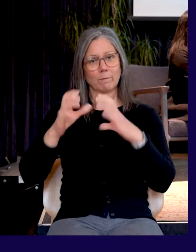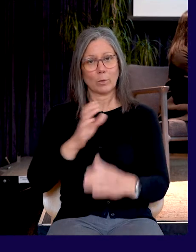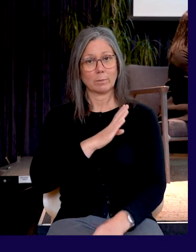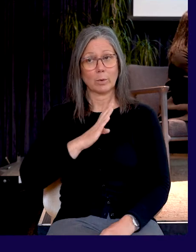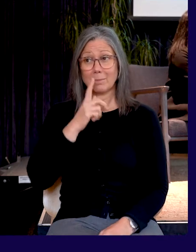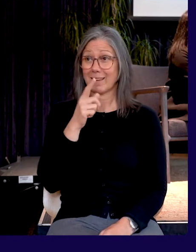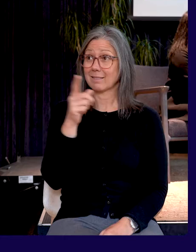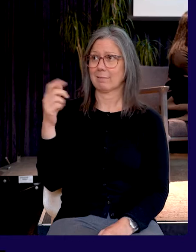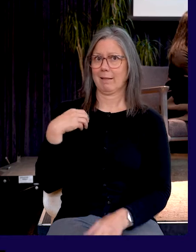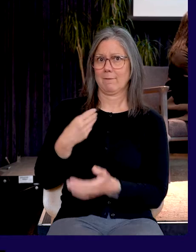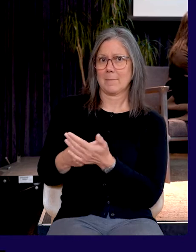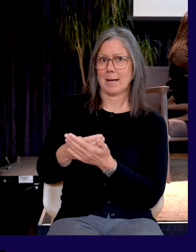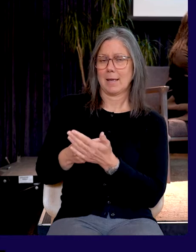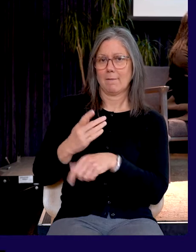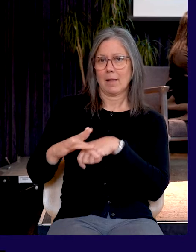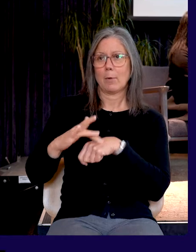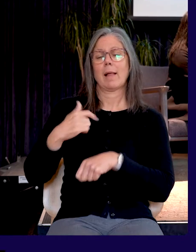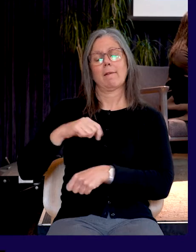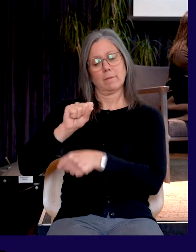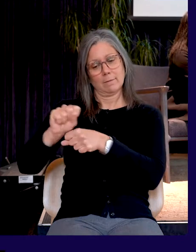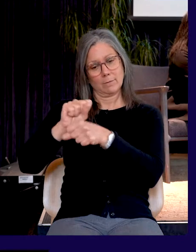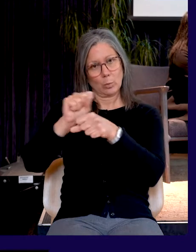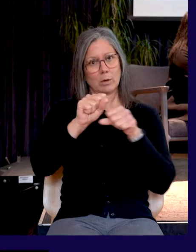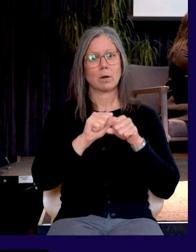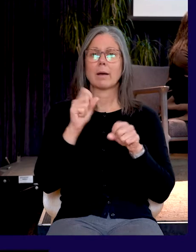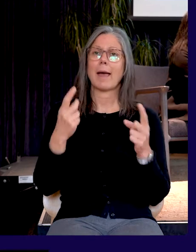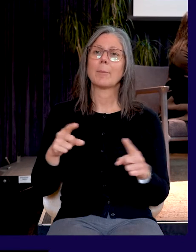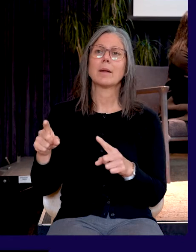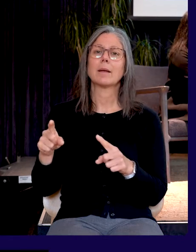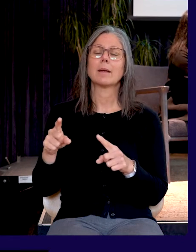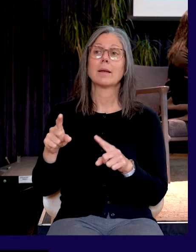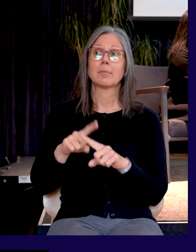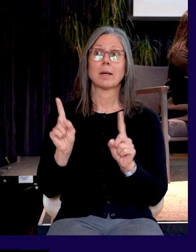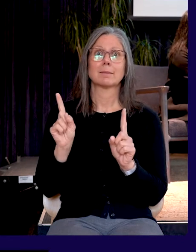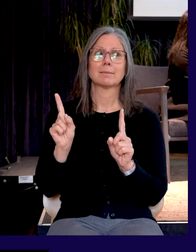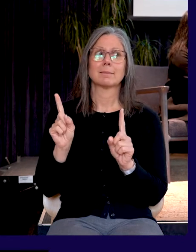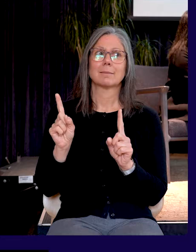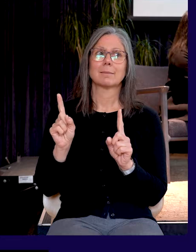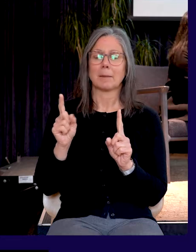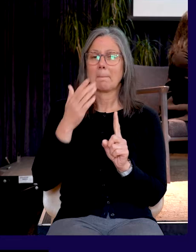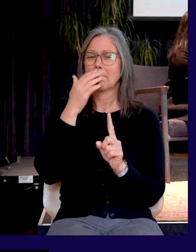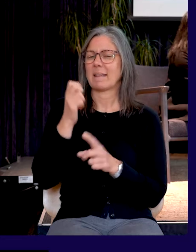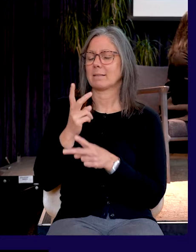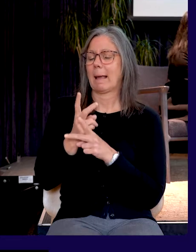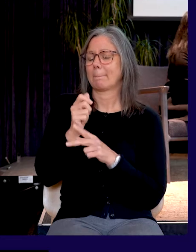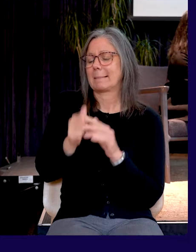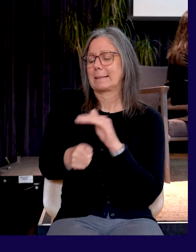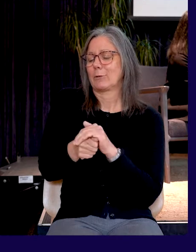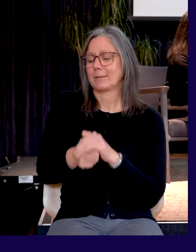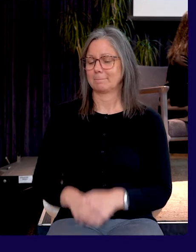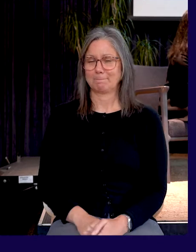there are dollars and there are efforts in all of these spaces. Again, they're just a best kept secret in a lot of